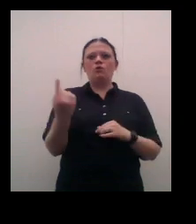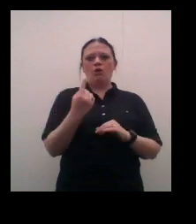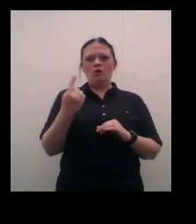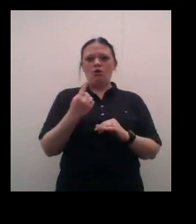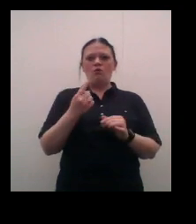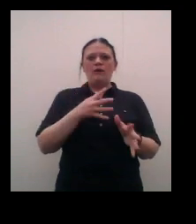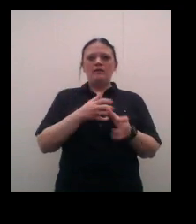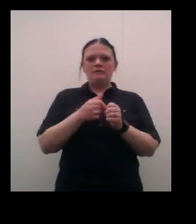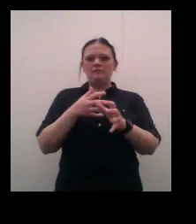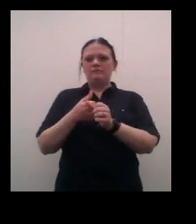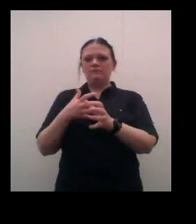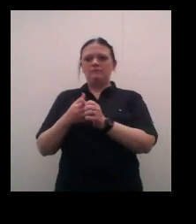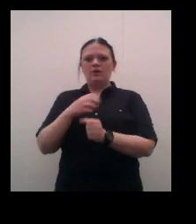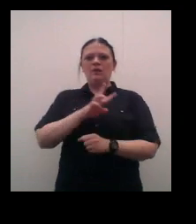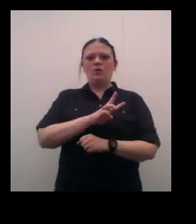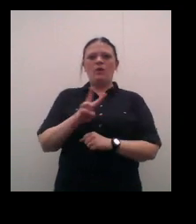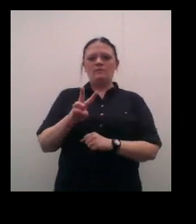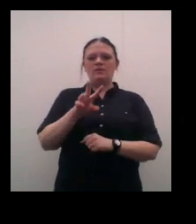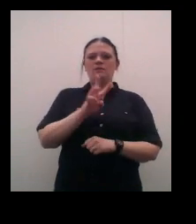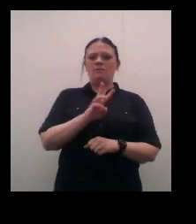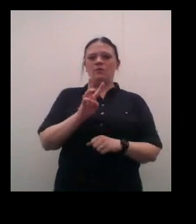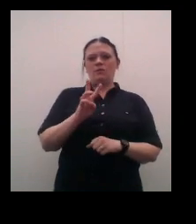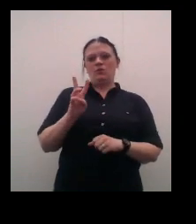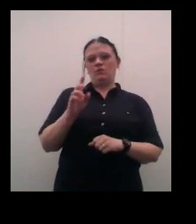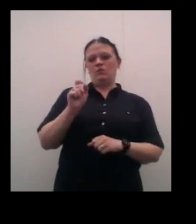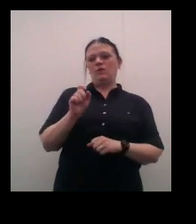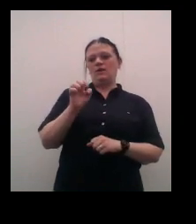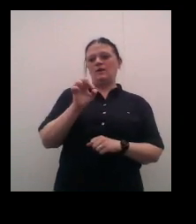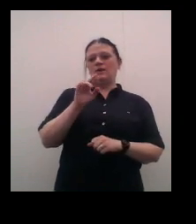our COVID-19 website at